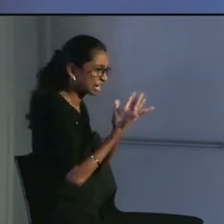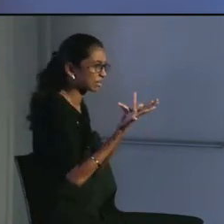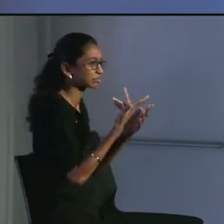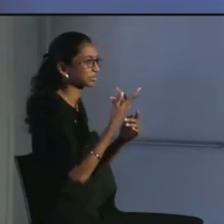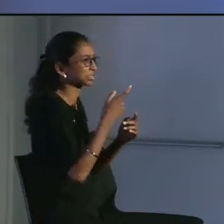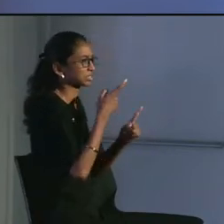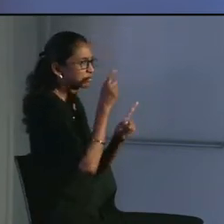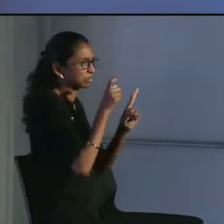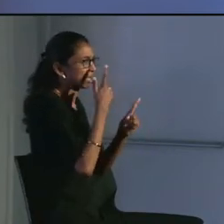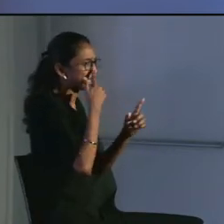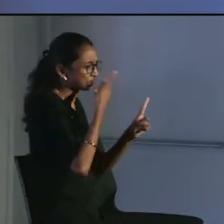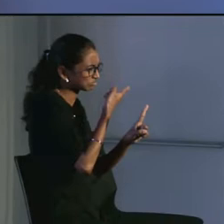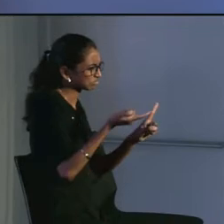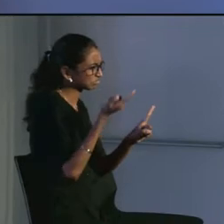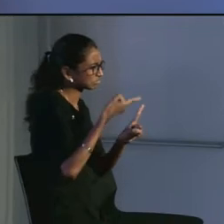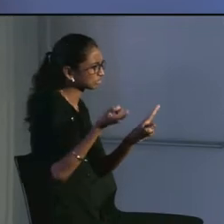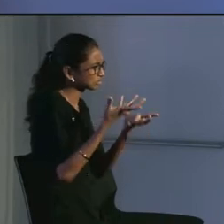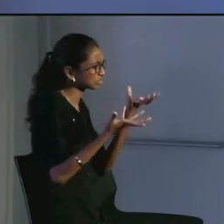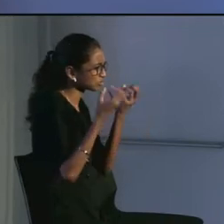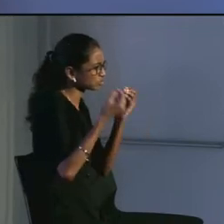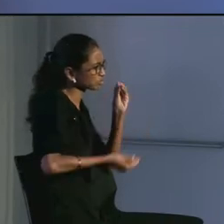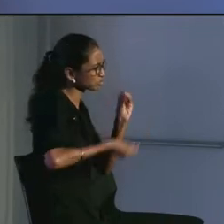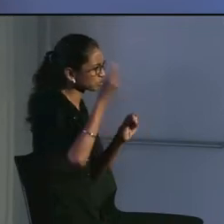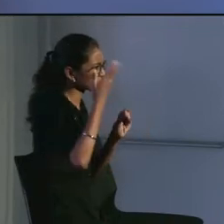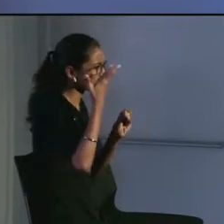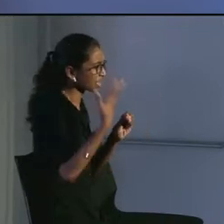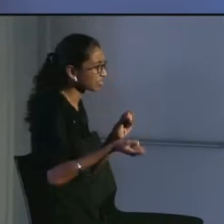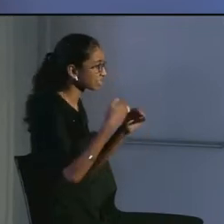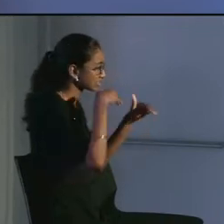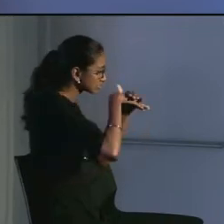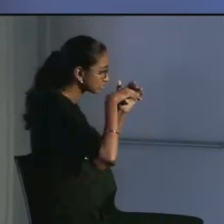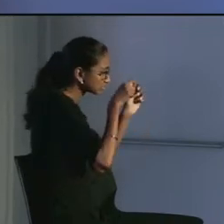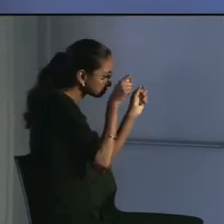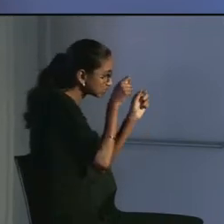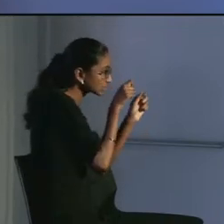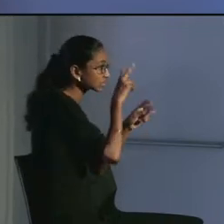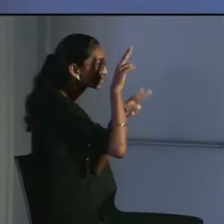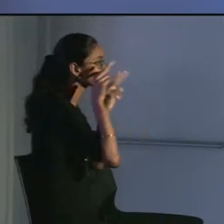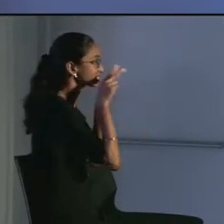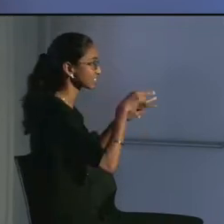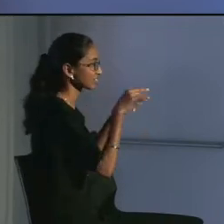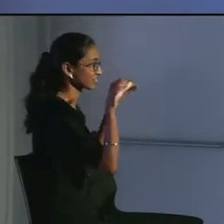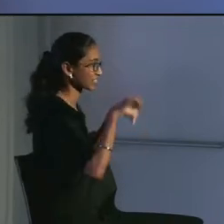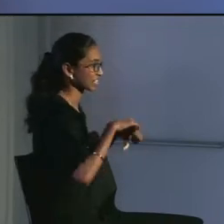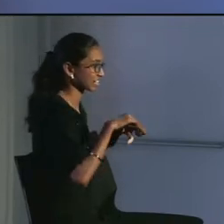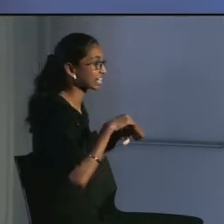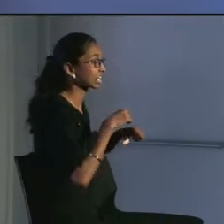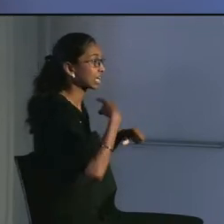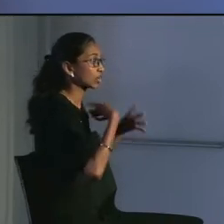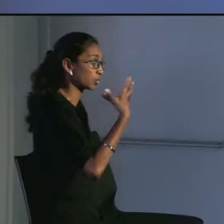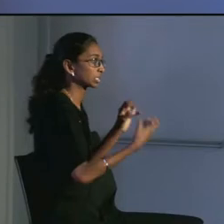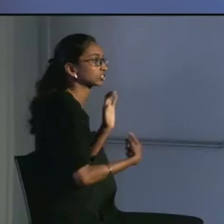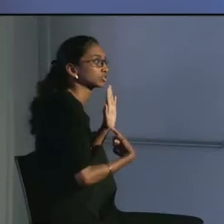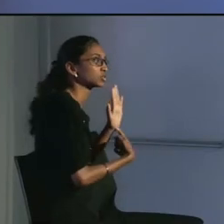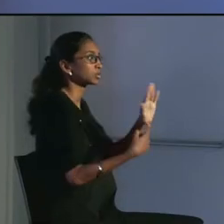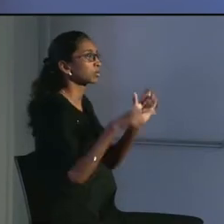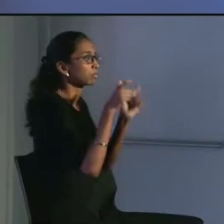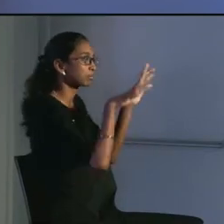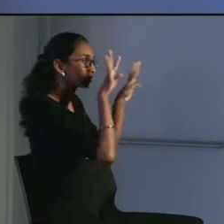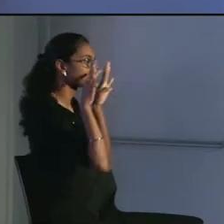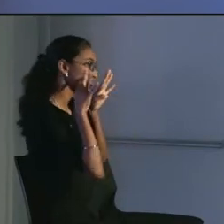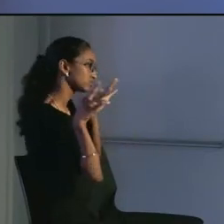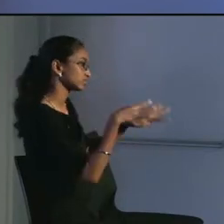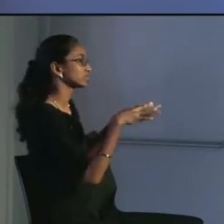of these acts of violence happened in private, and the push was to make them public in a way in